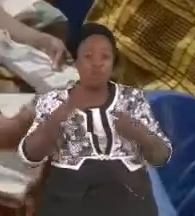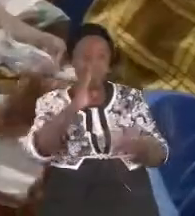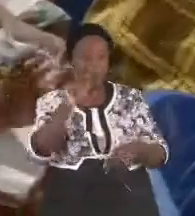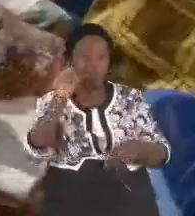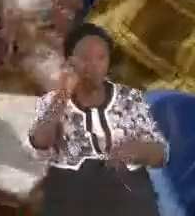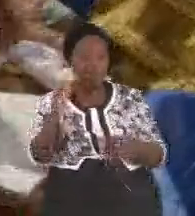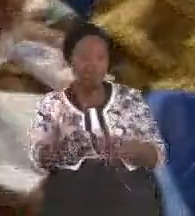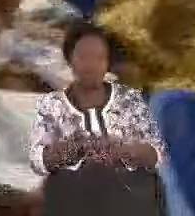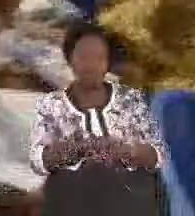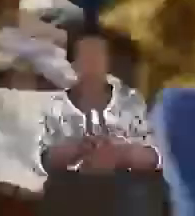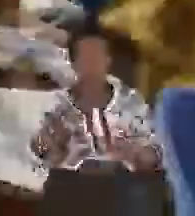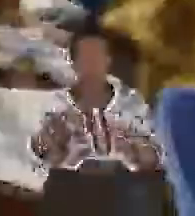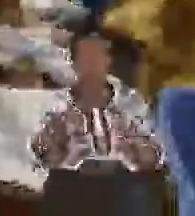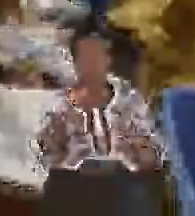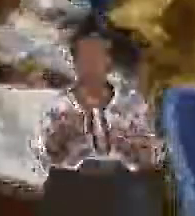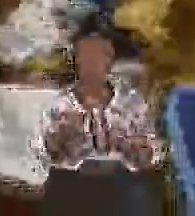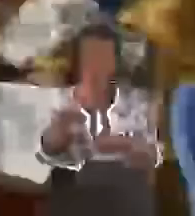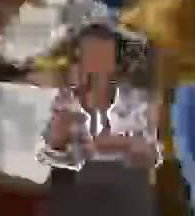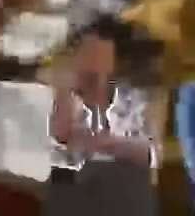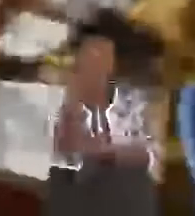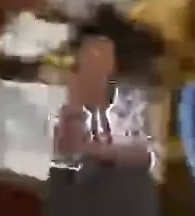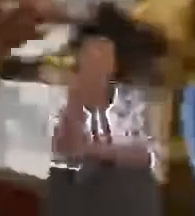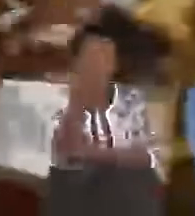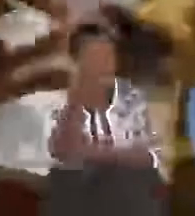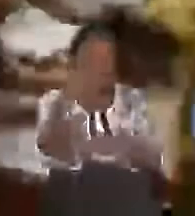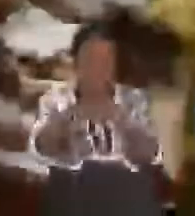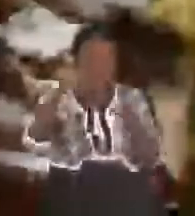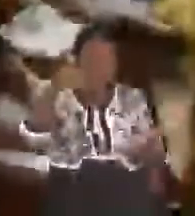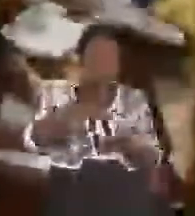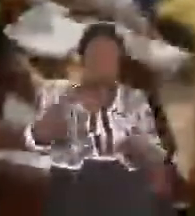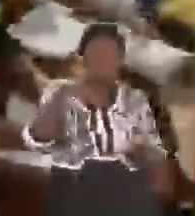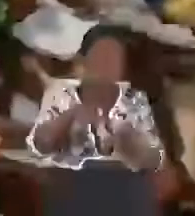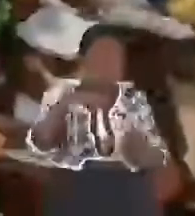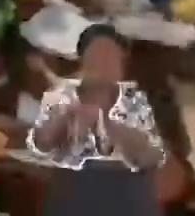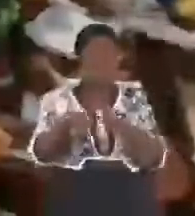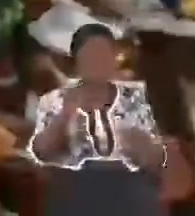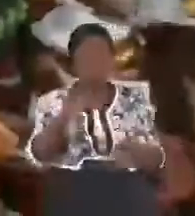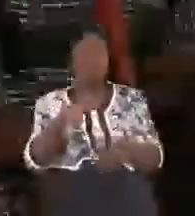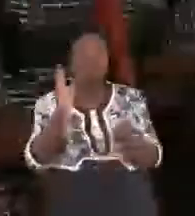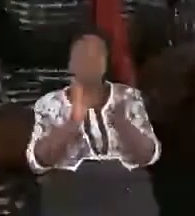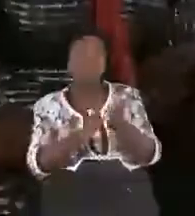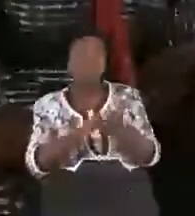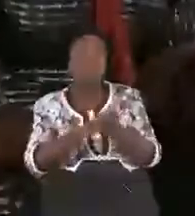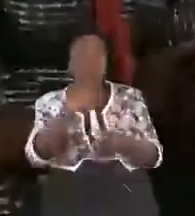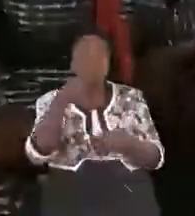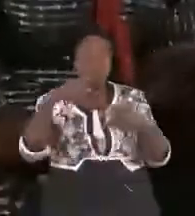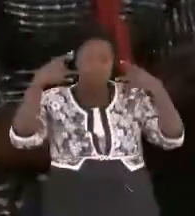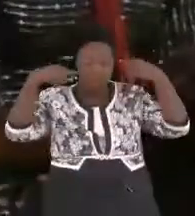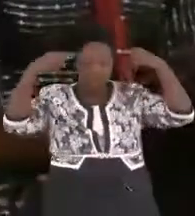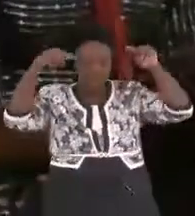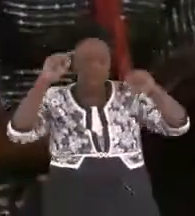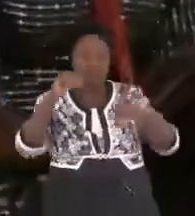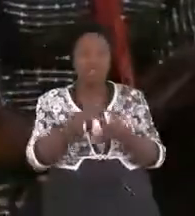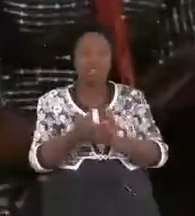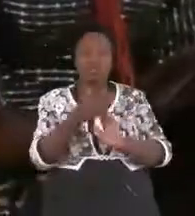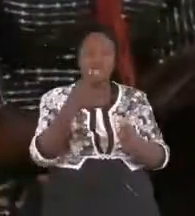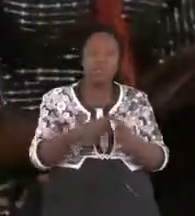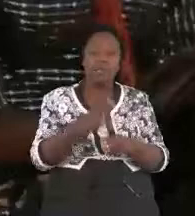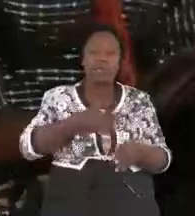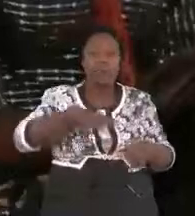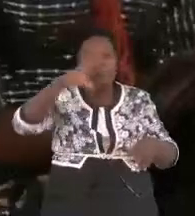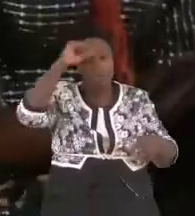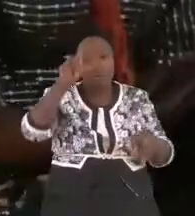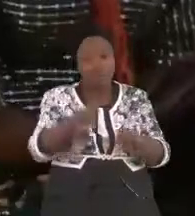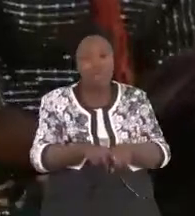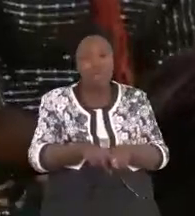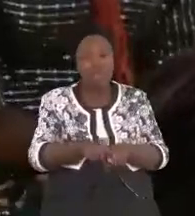the work of your hand, in the studies for your profession, you will succeed. My brother there, in your home